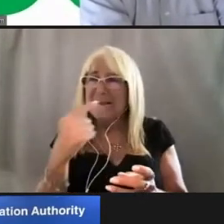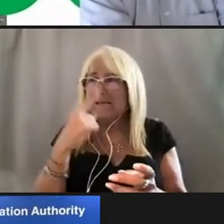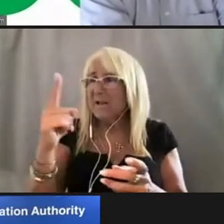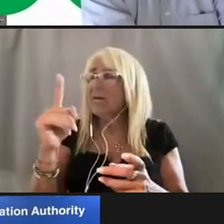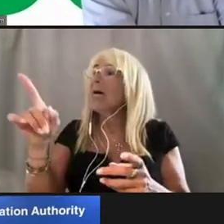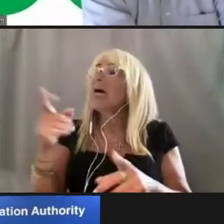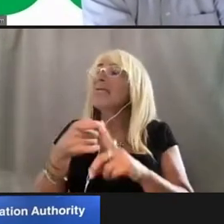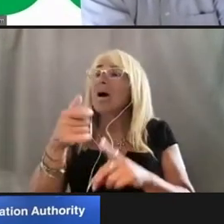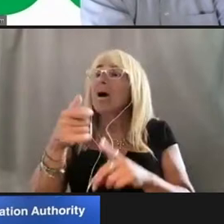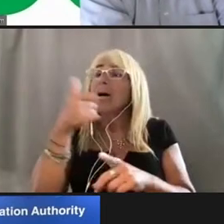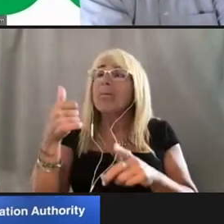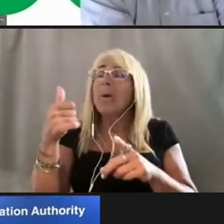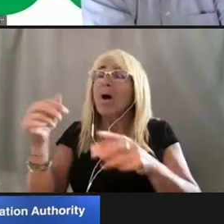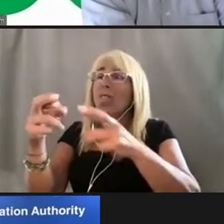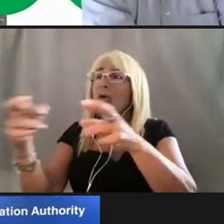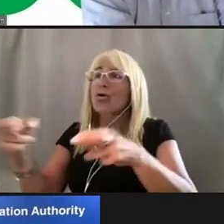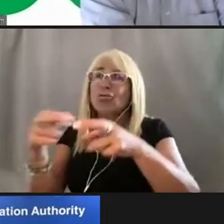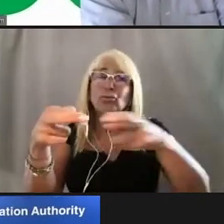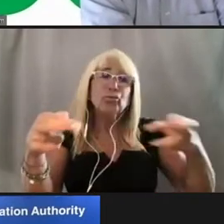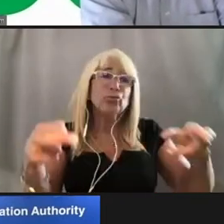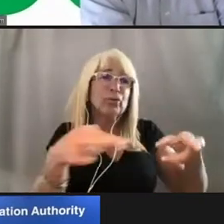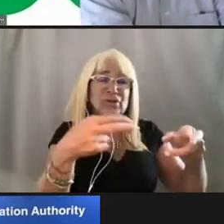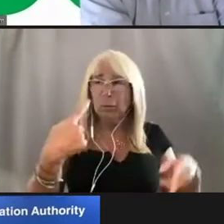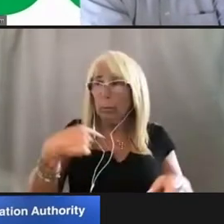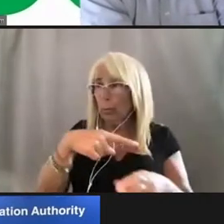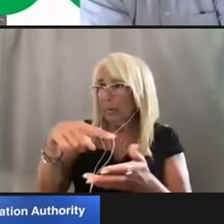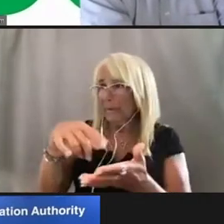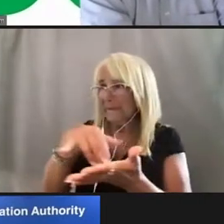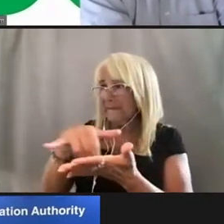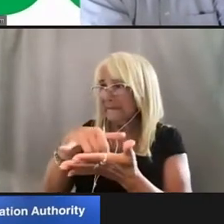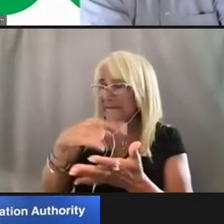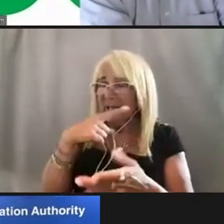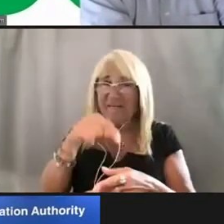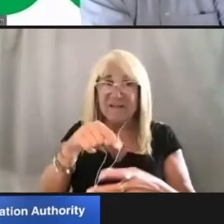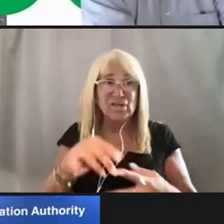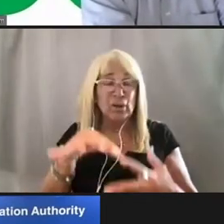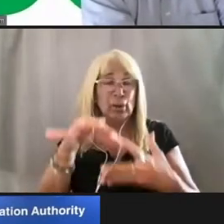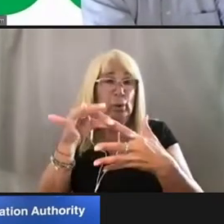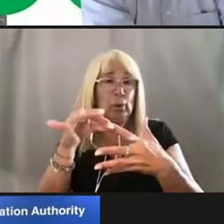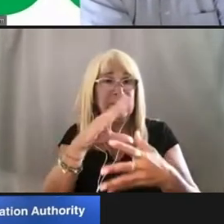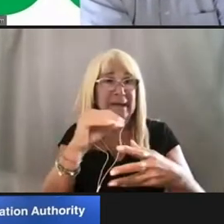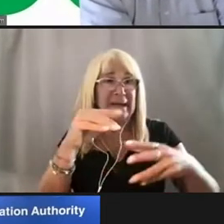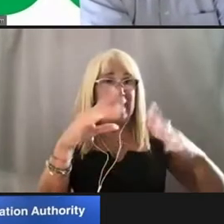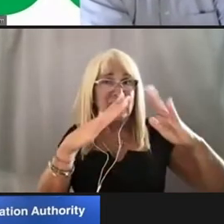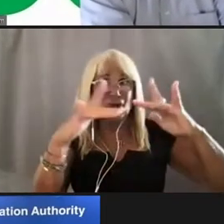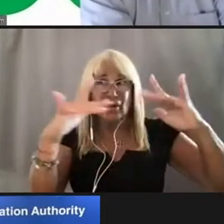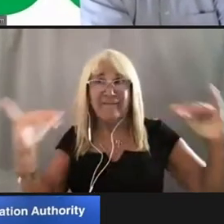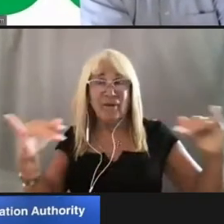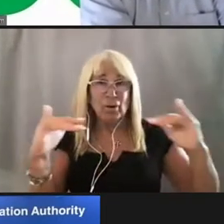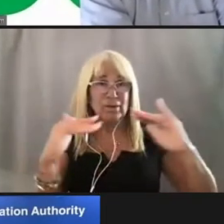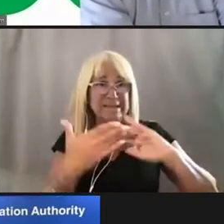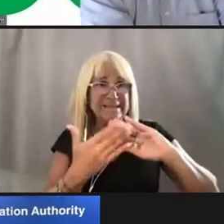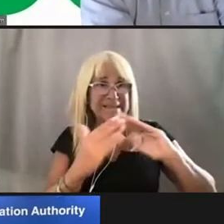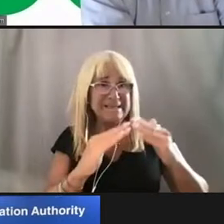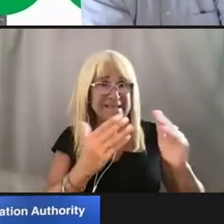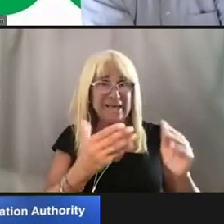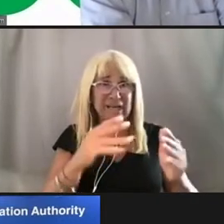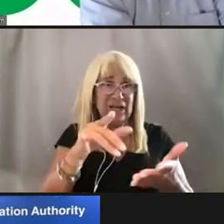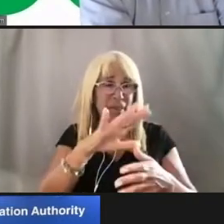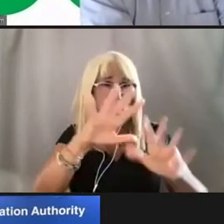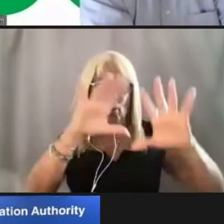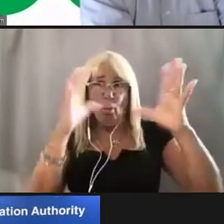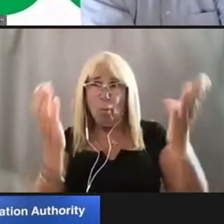regions if we as a city recognize that this is the most unique and diverse city in the world how can we honestly think that the results will be the same